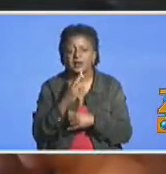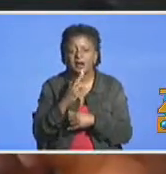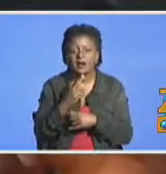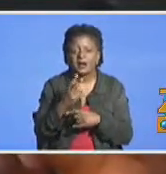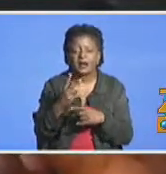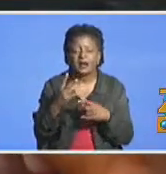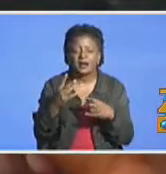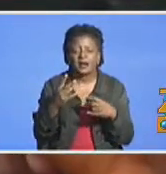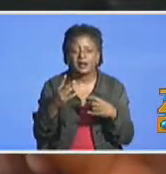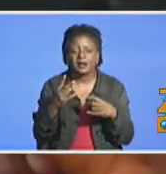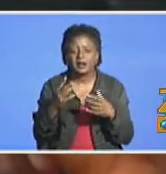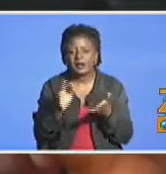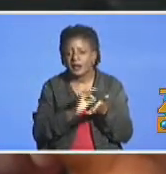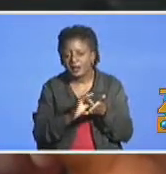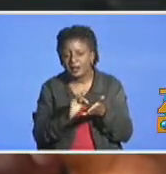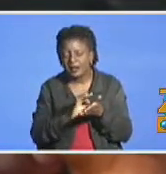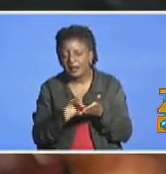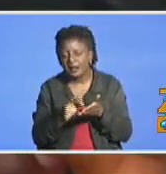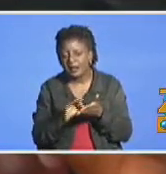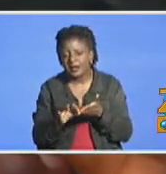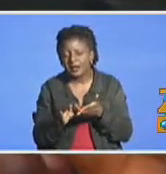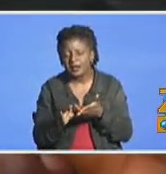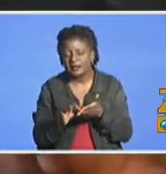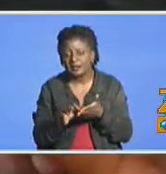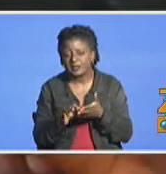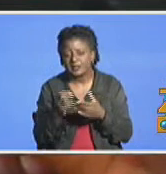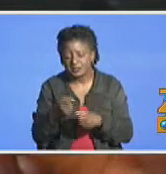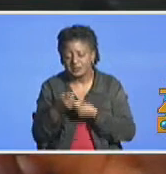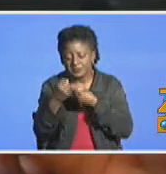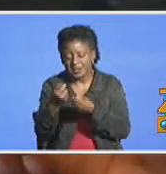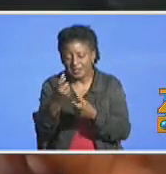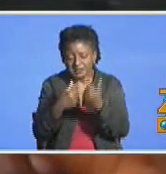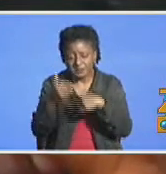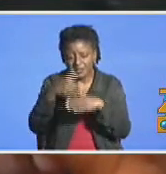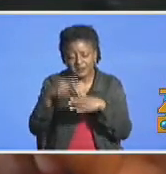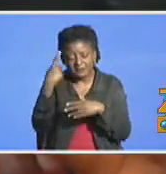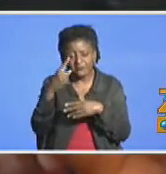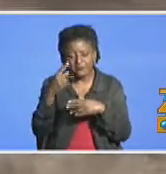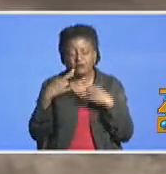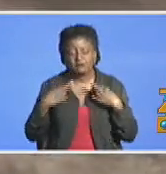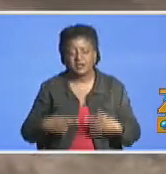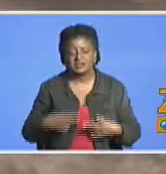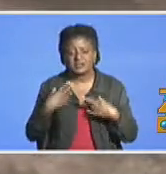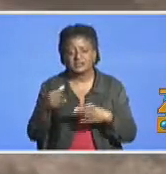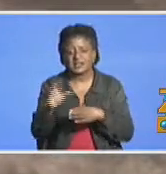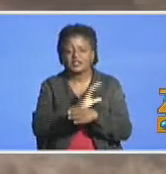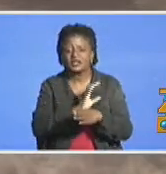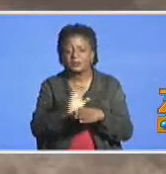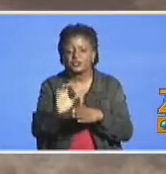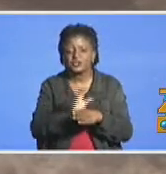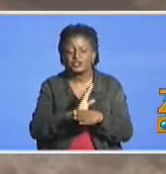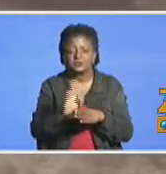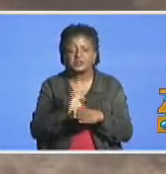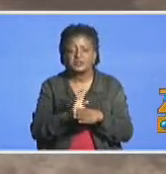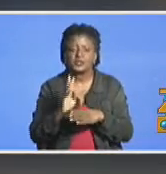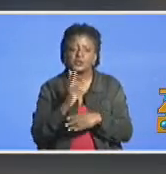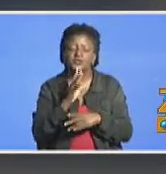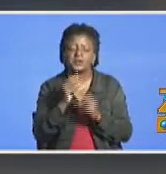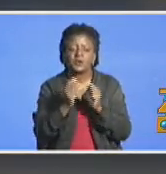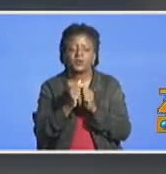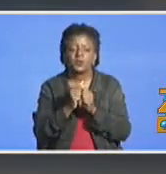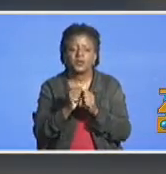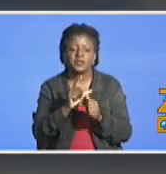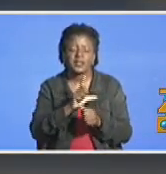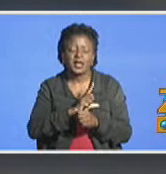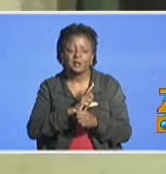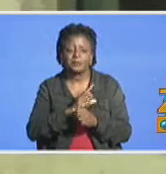having inventory coming in for residential and also commercial businesses. We also spoke with Lightbourne Marine's Assistant General